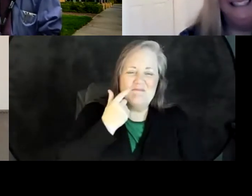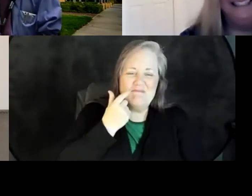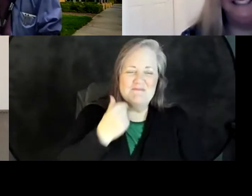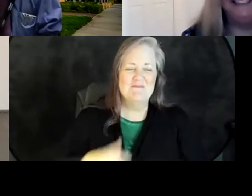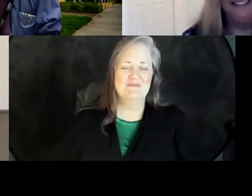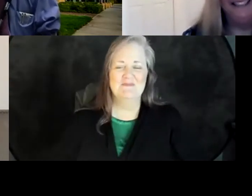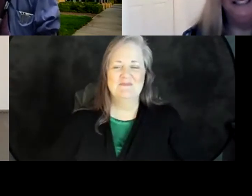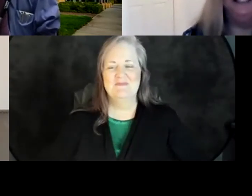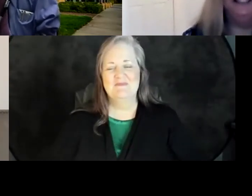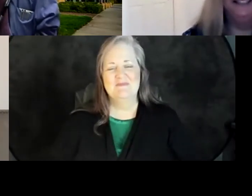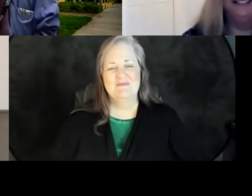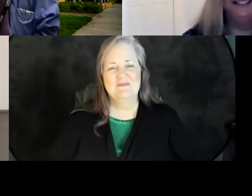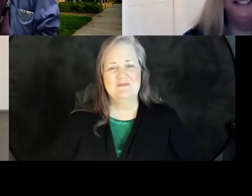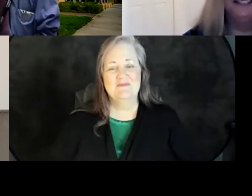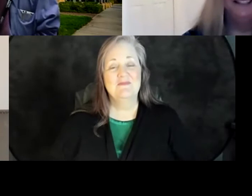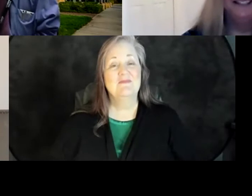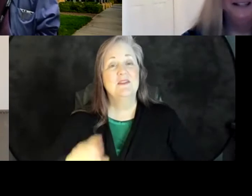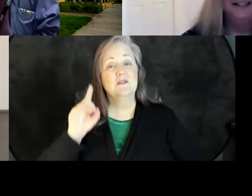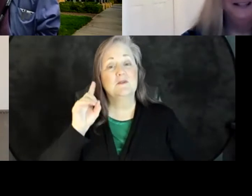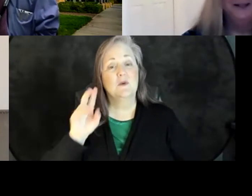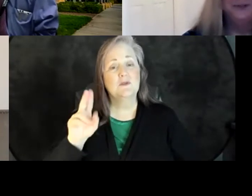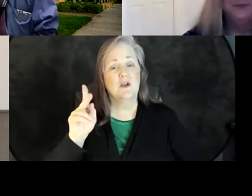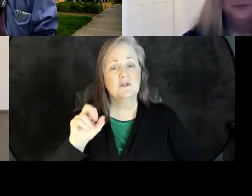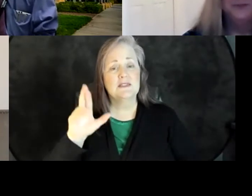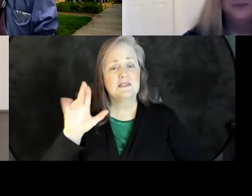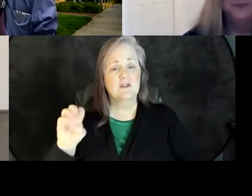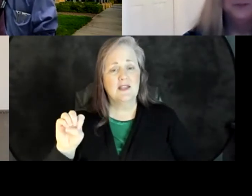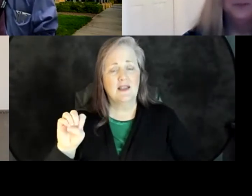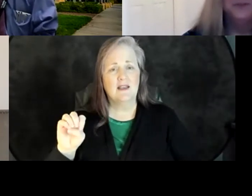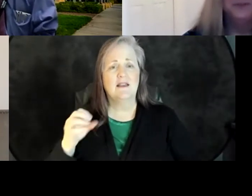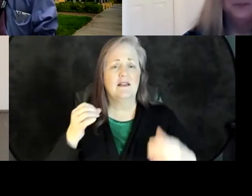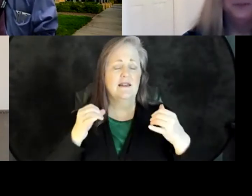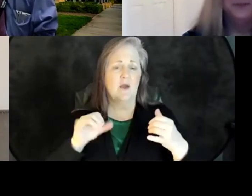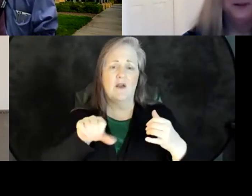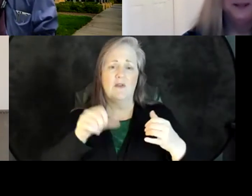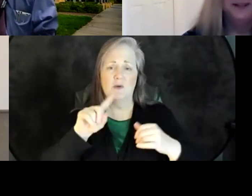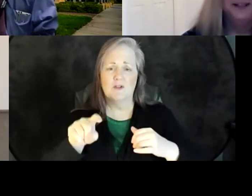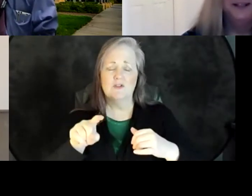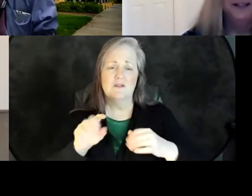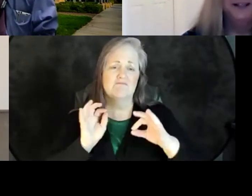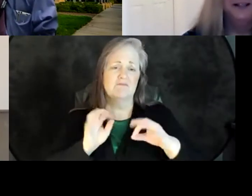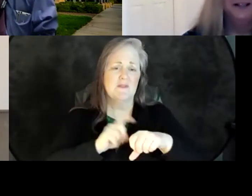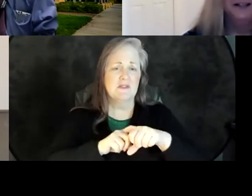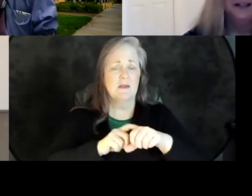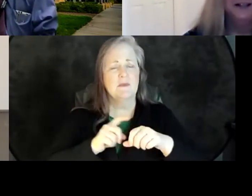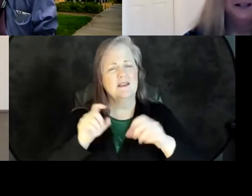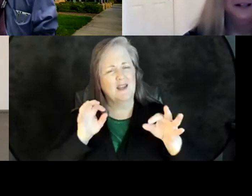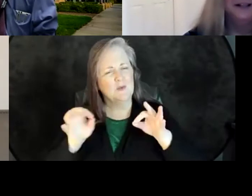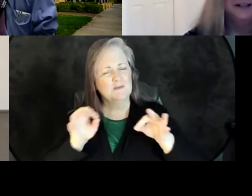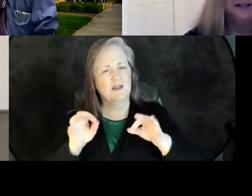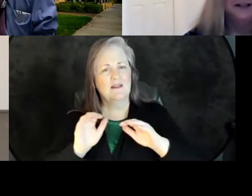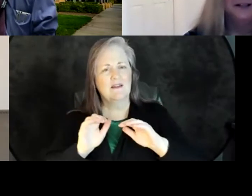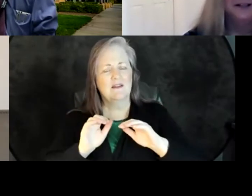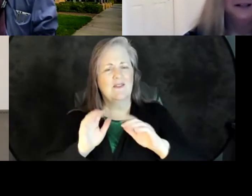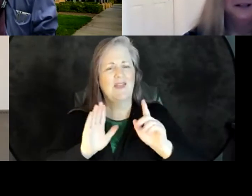So Dr. Kasirye, that takes us to I think a very timely question. Can you explain how we keep from having the